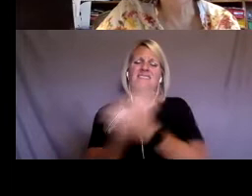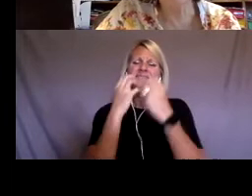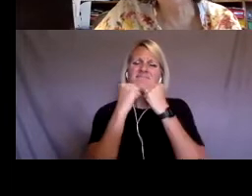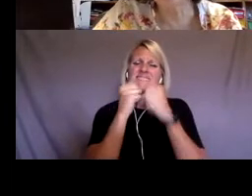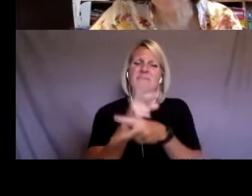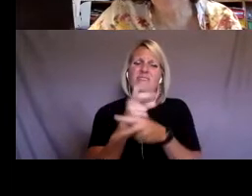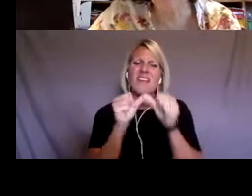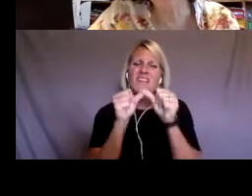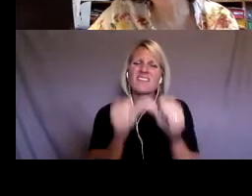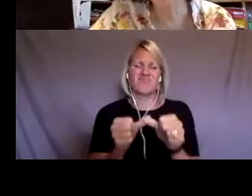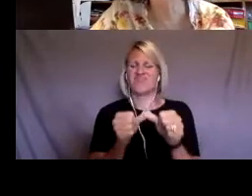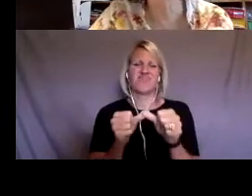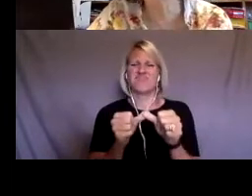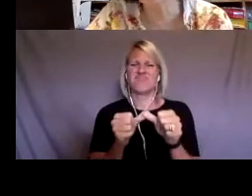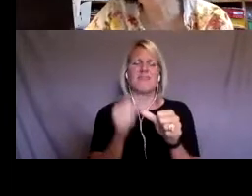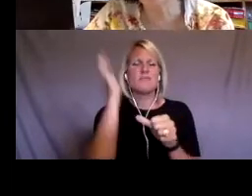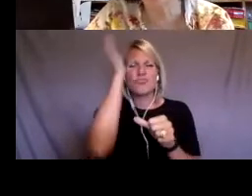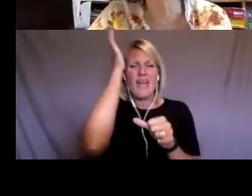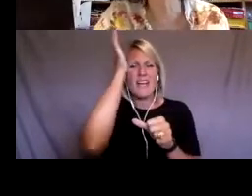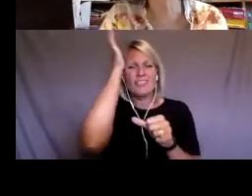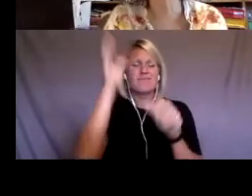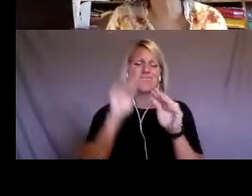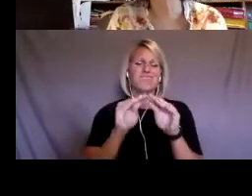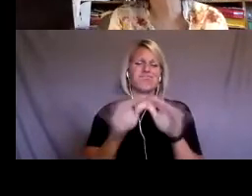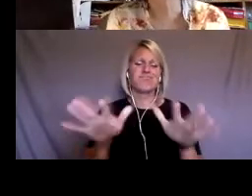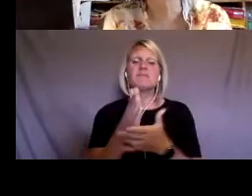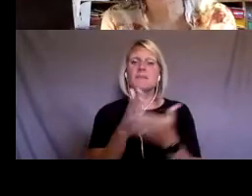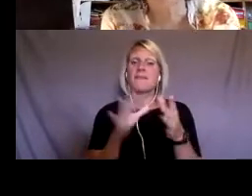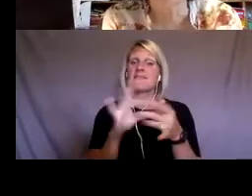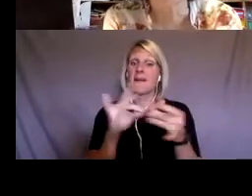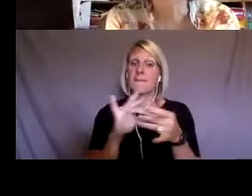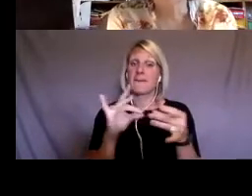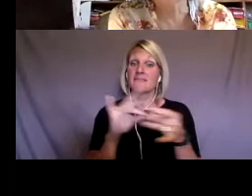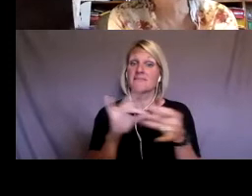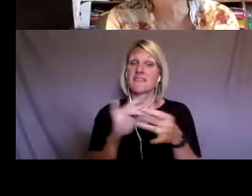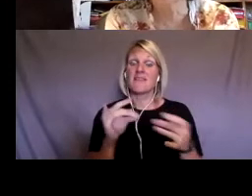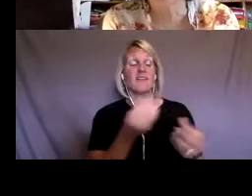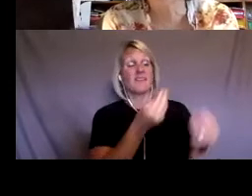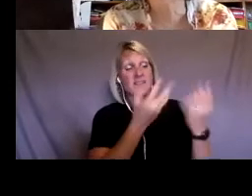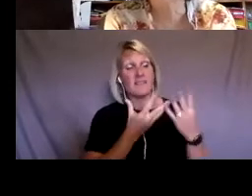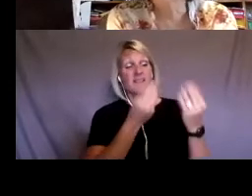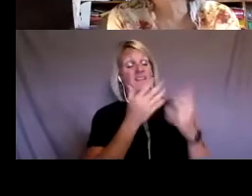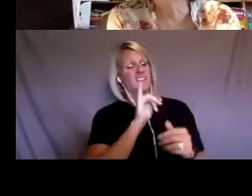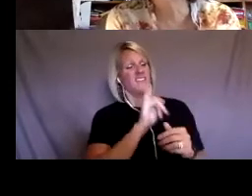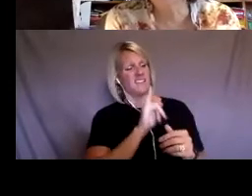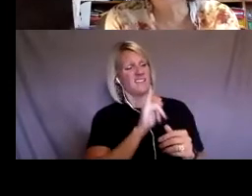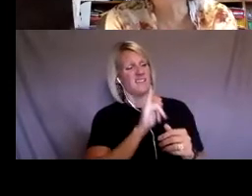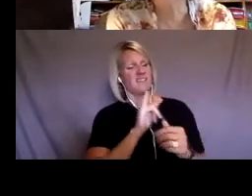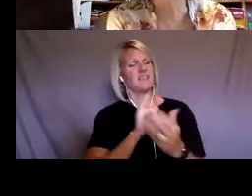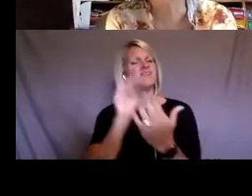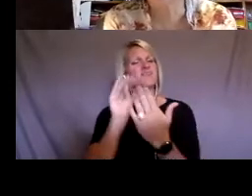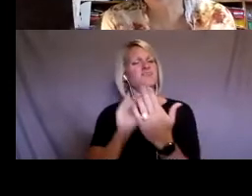maintenance. There was trash, and these are some of the comments of people that they were telling us as we were walking. There is so